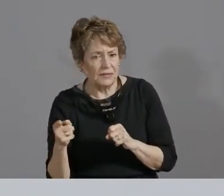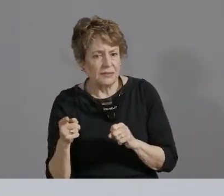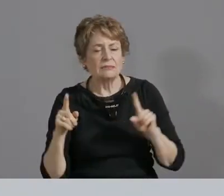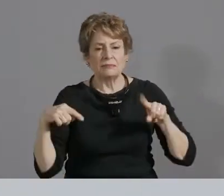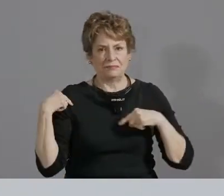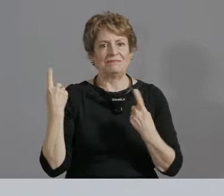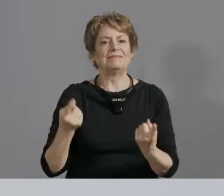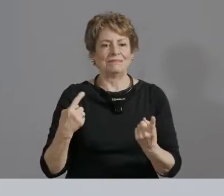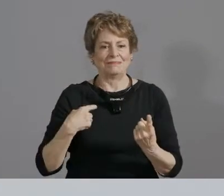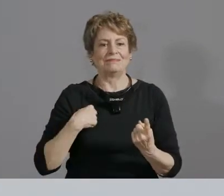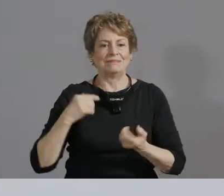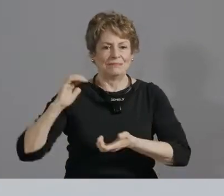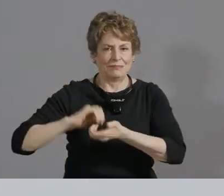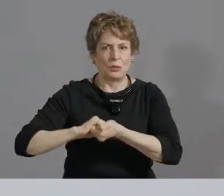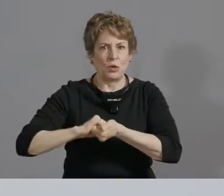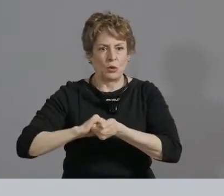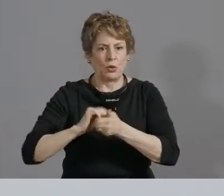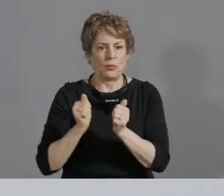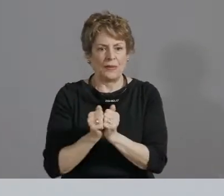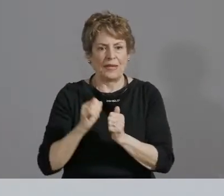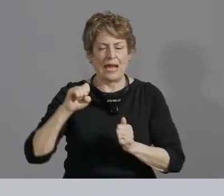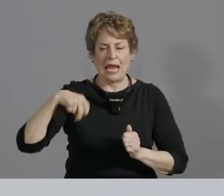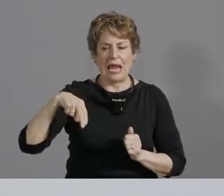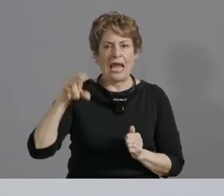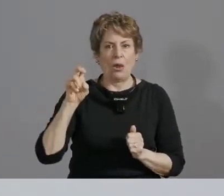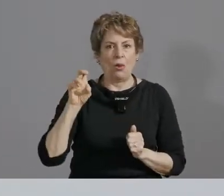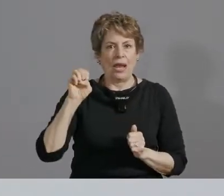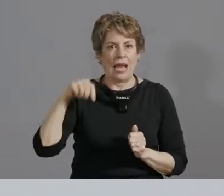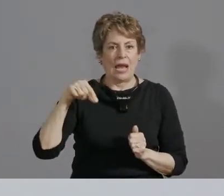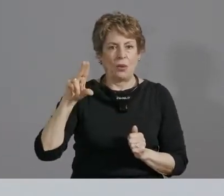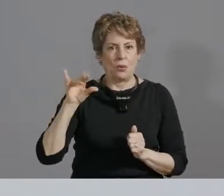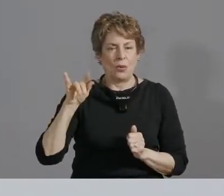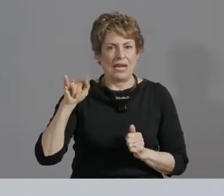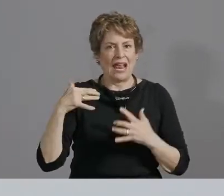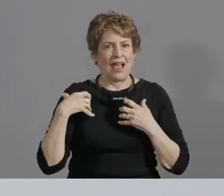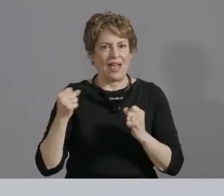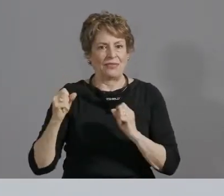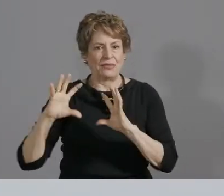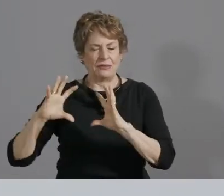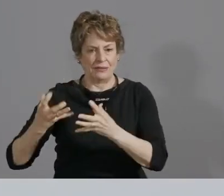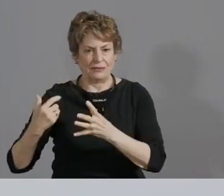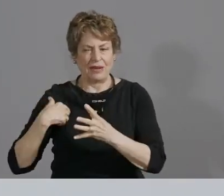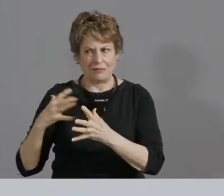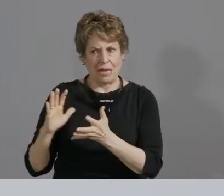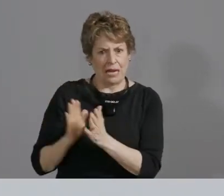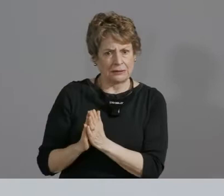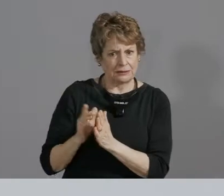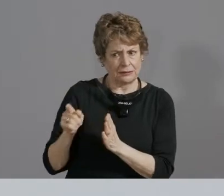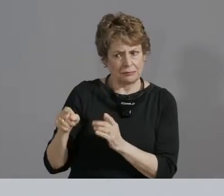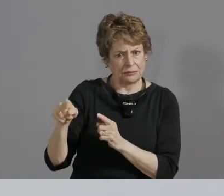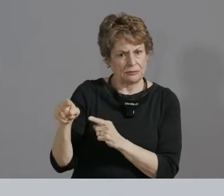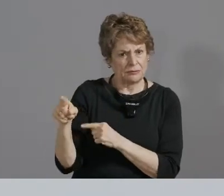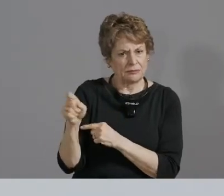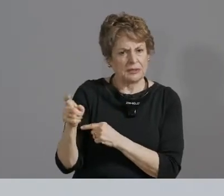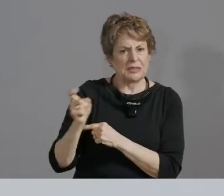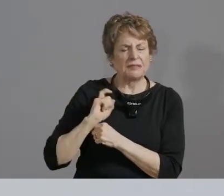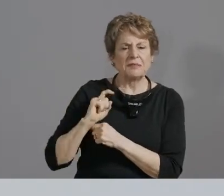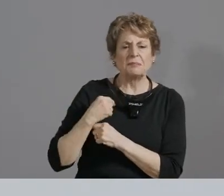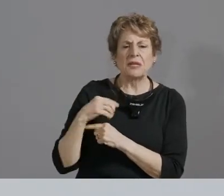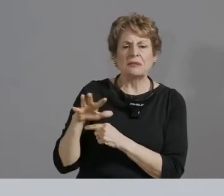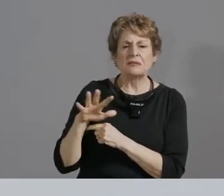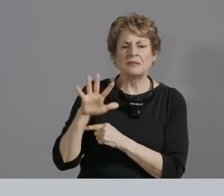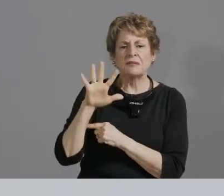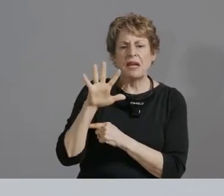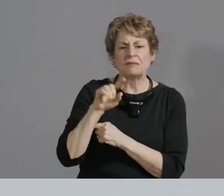Health. What we asked them to do is to give us their plan for about 5 to 10 consistent stationary sites. Some of them may